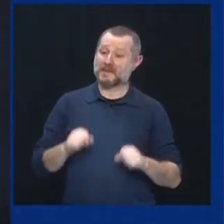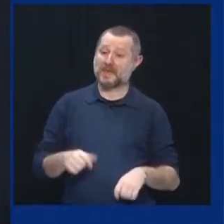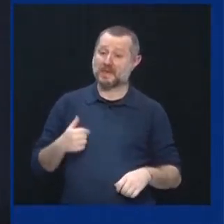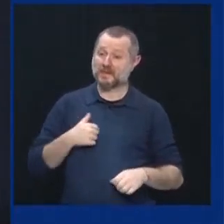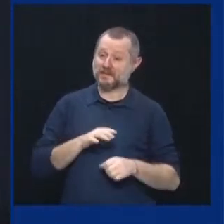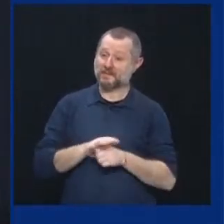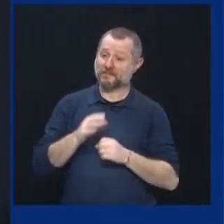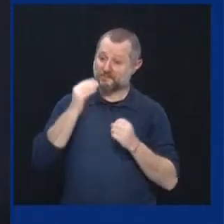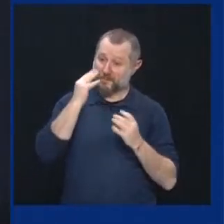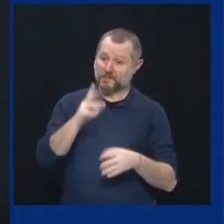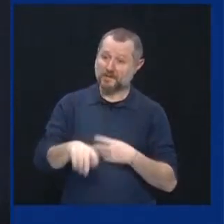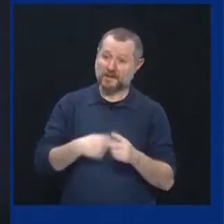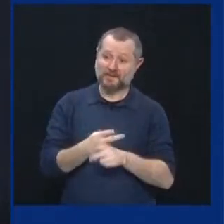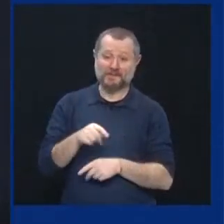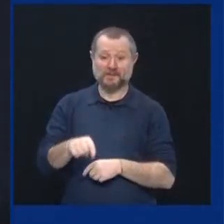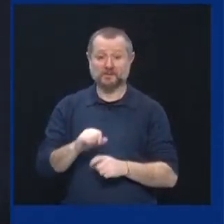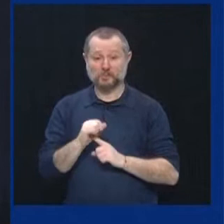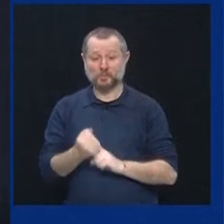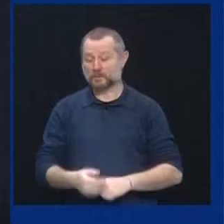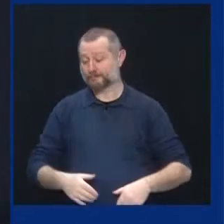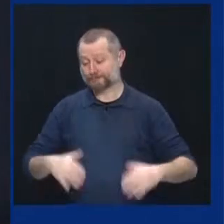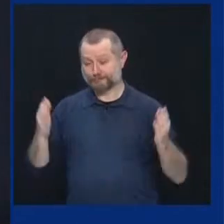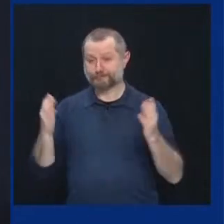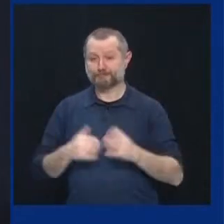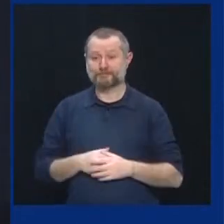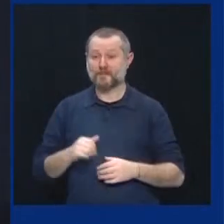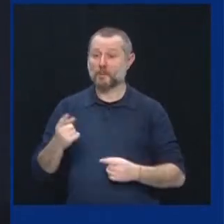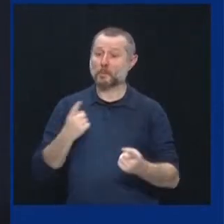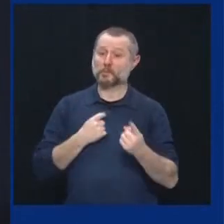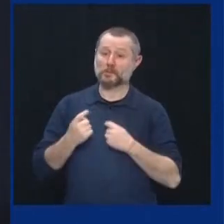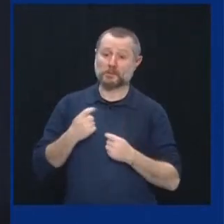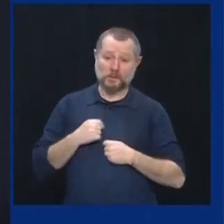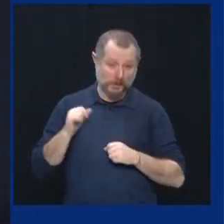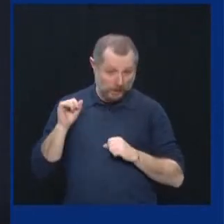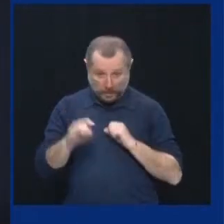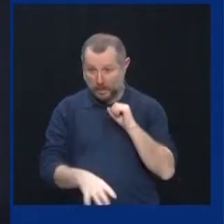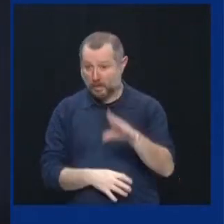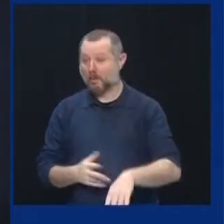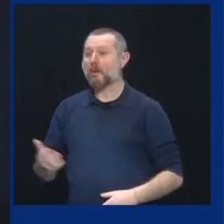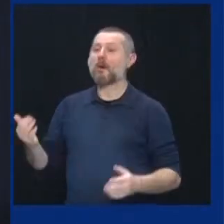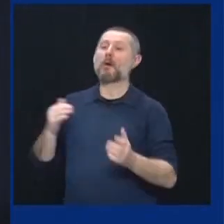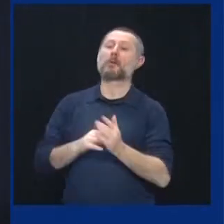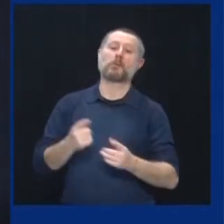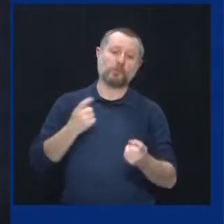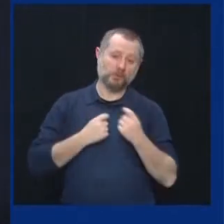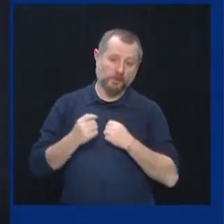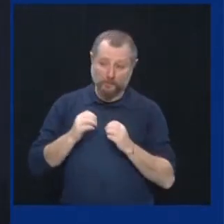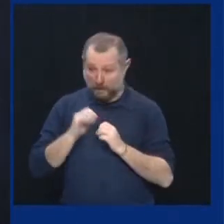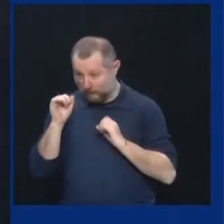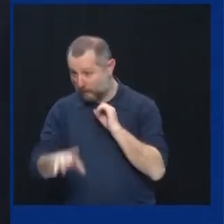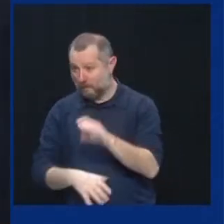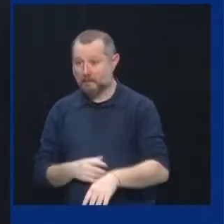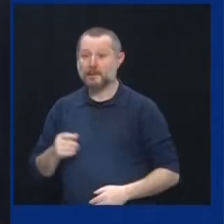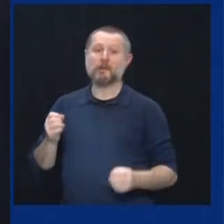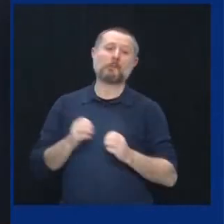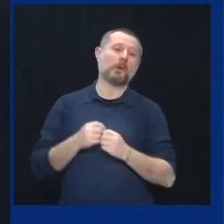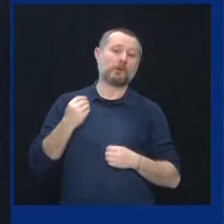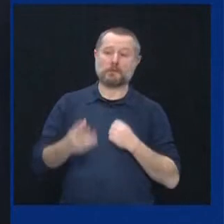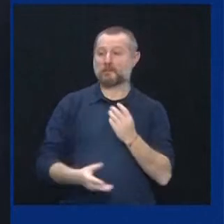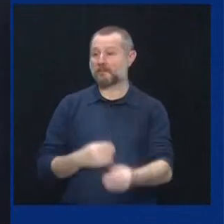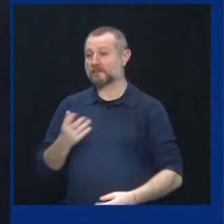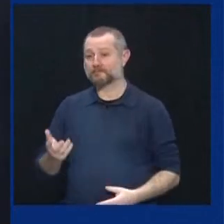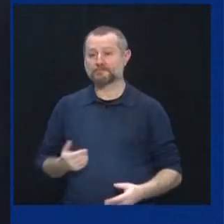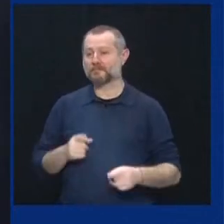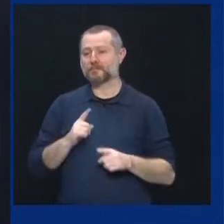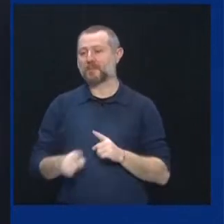public information, because one set of questions begat another set of questions. But we did not provide enough information.